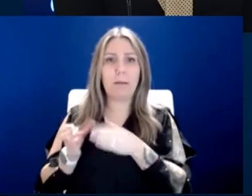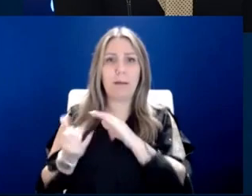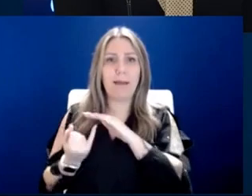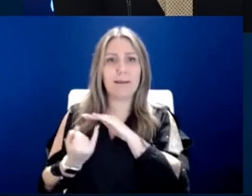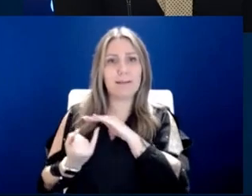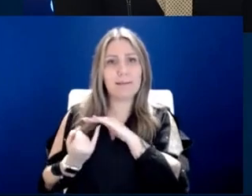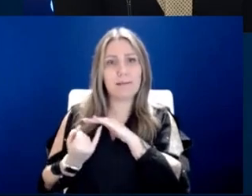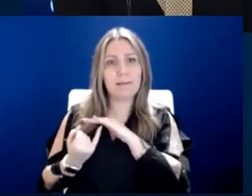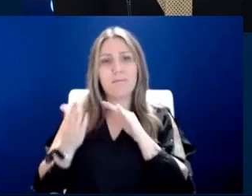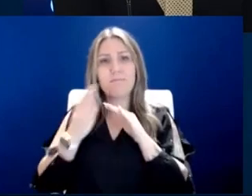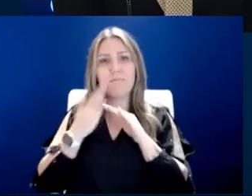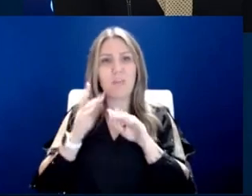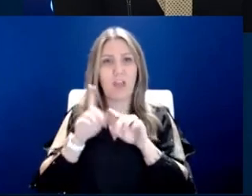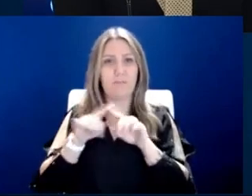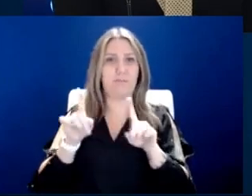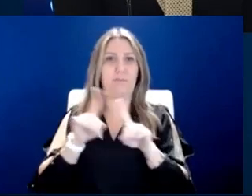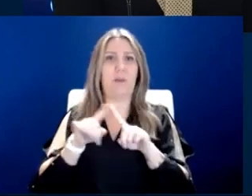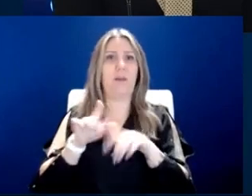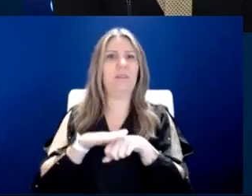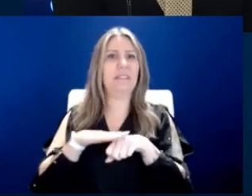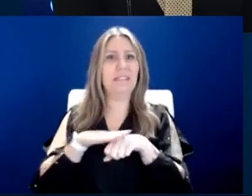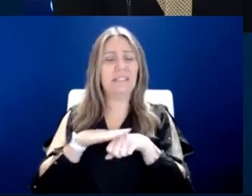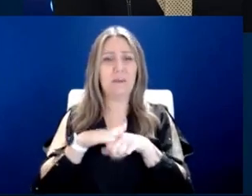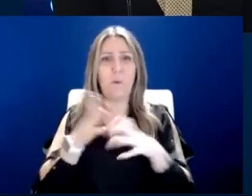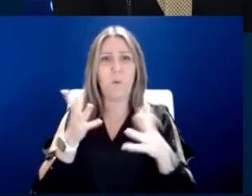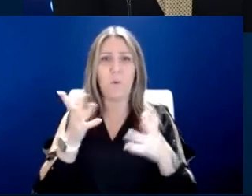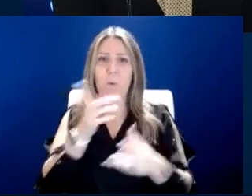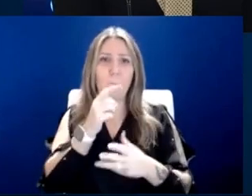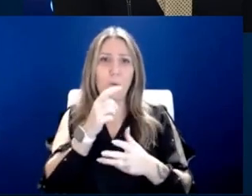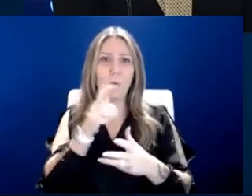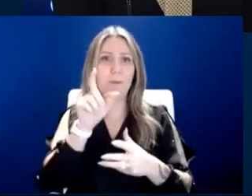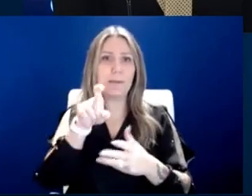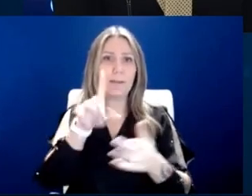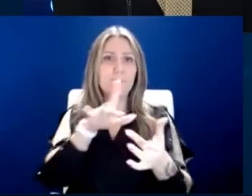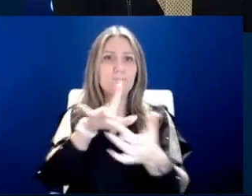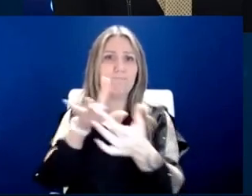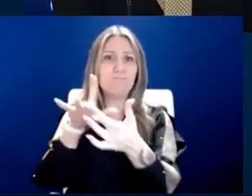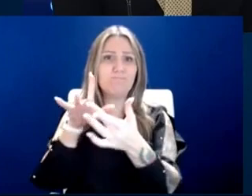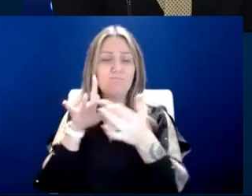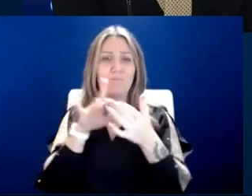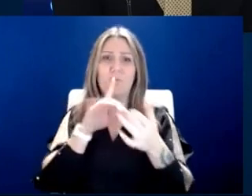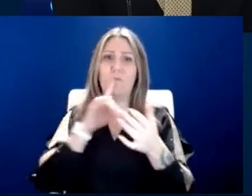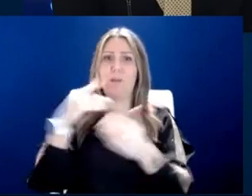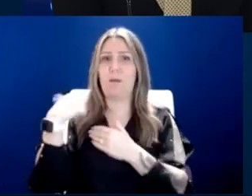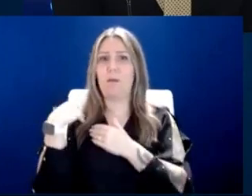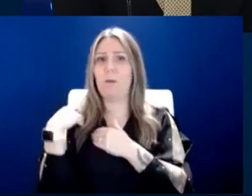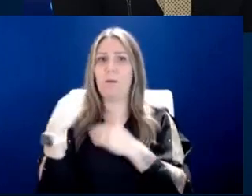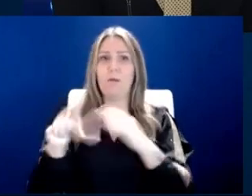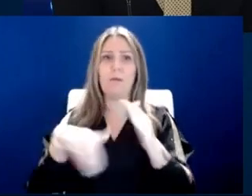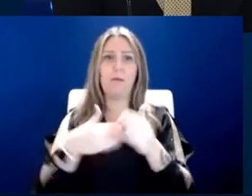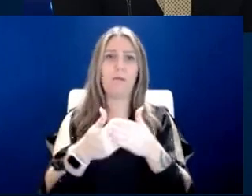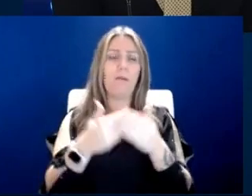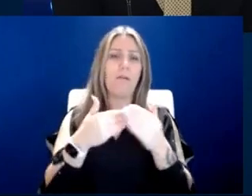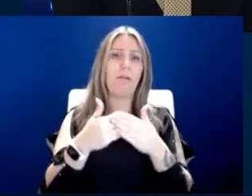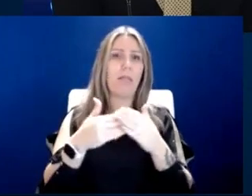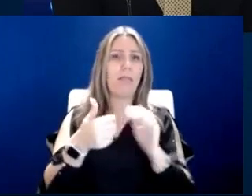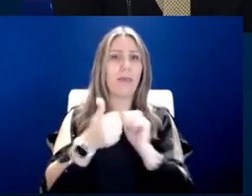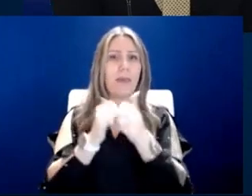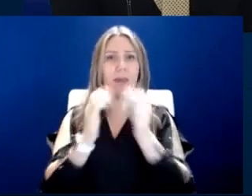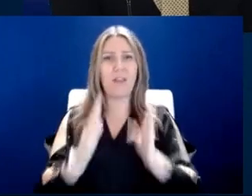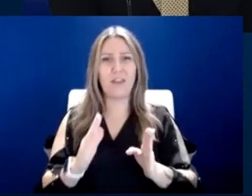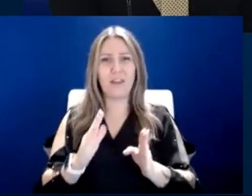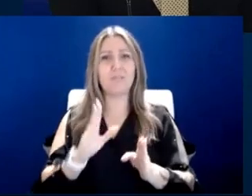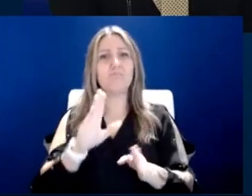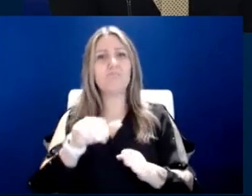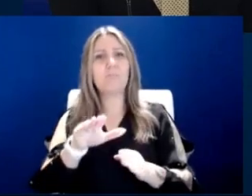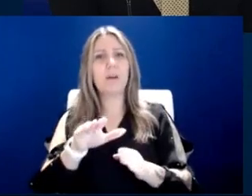bare necessities who you need to be in touch with. I mean, it takes its toll on these young athletes. Dr. Harrell, I know about 6 months ago you were in Tokyo, is